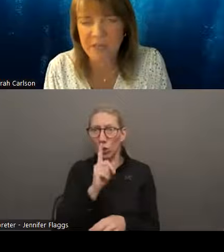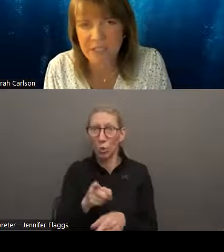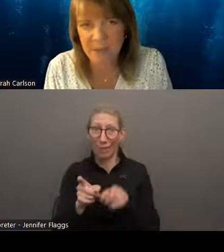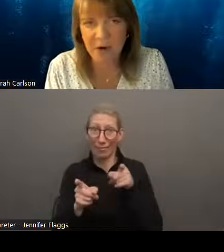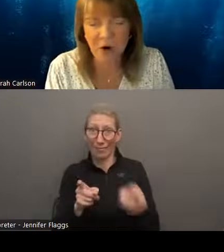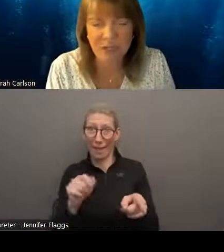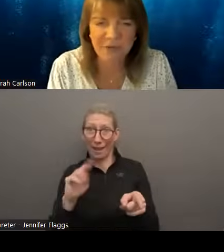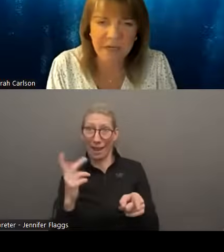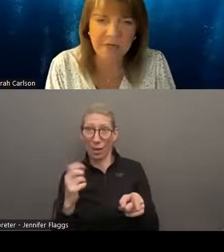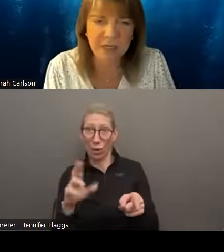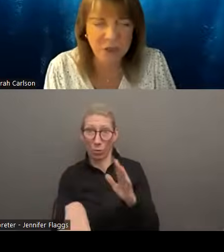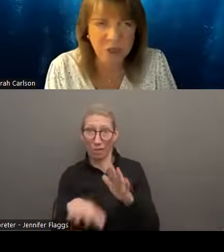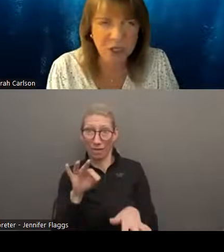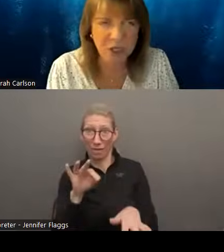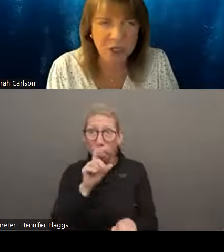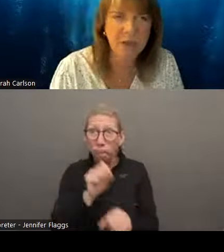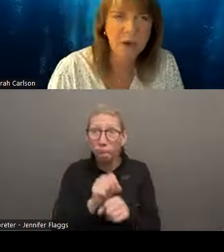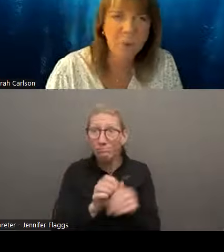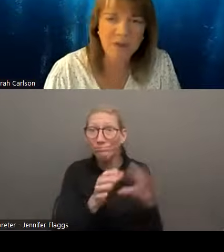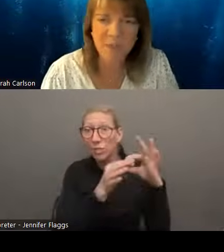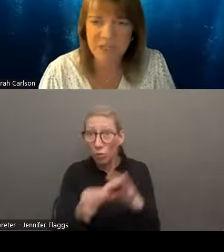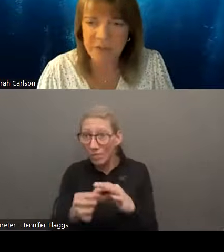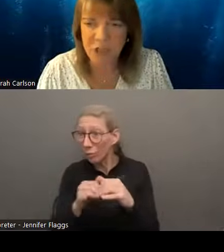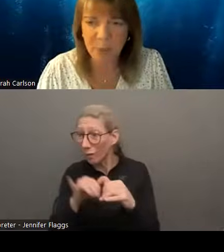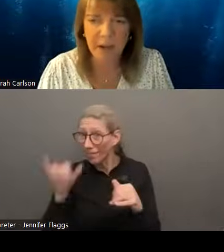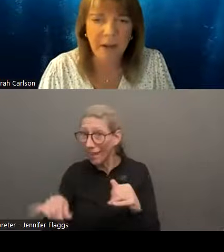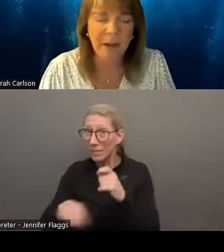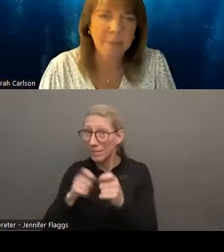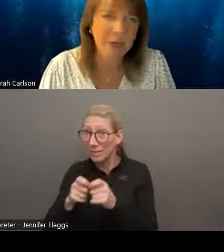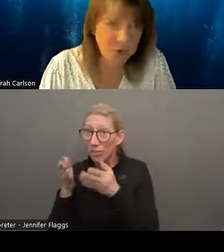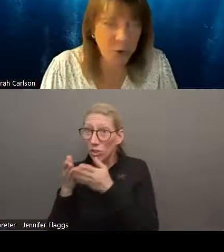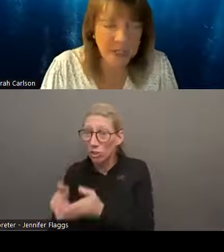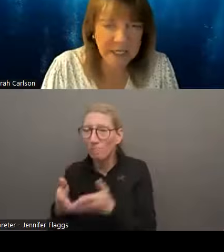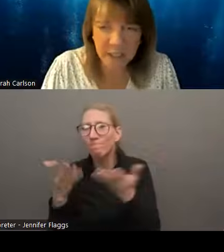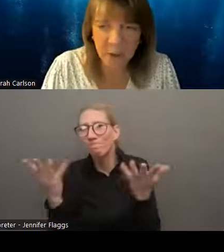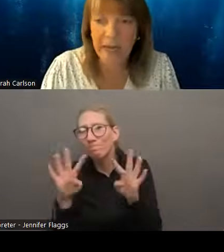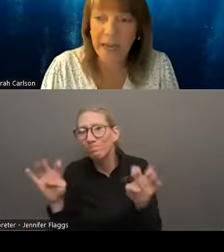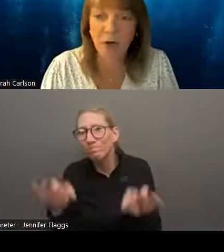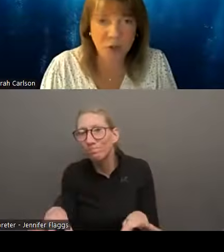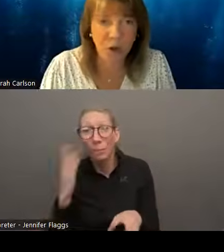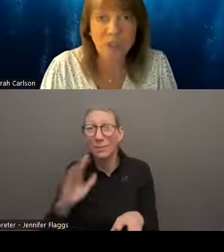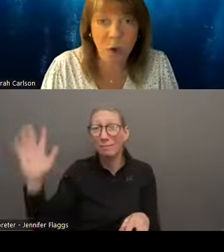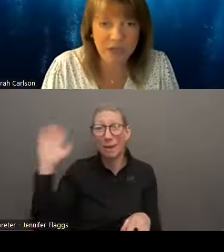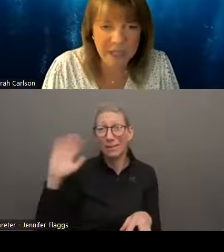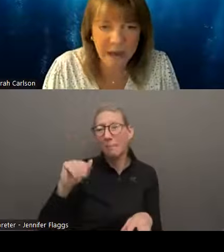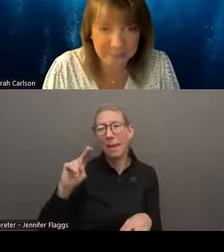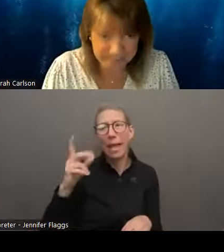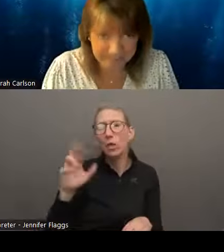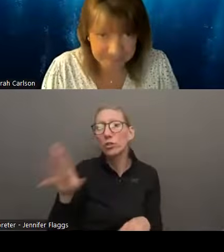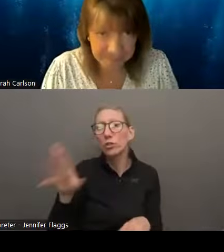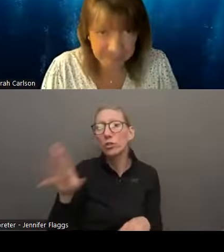found on the seabed are definitively associated with a specific shipwreck, because, of course, in antiquity, anchors are lost all the